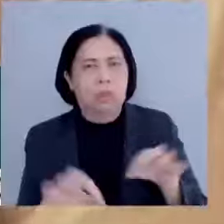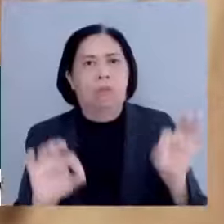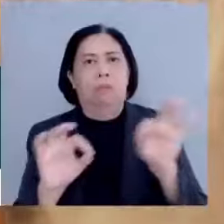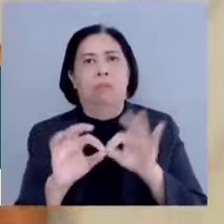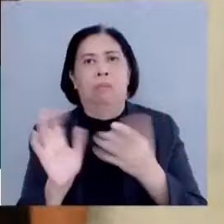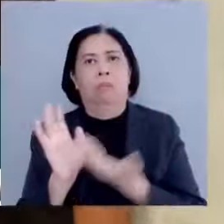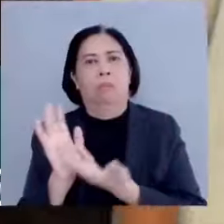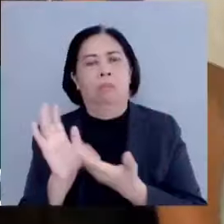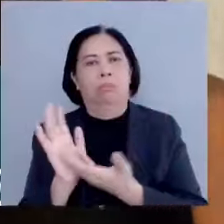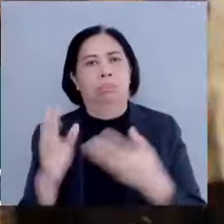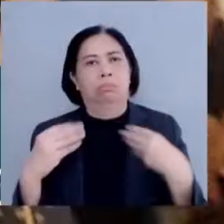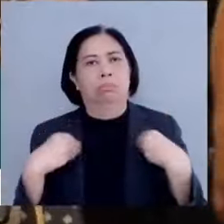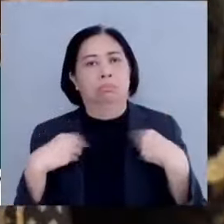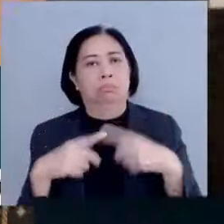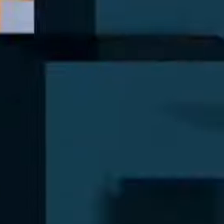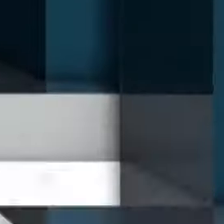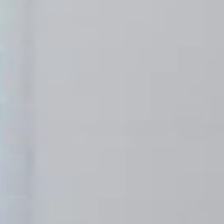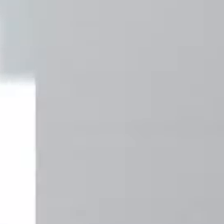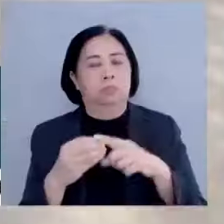over the bloody campaign.